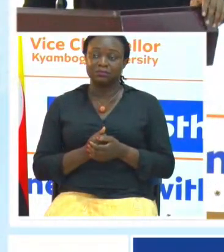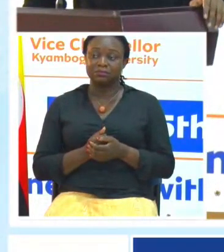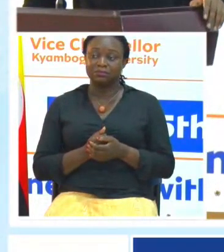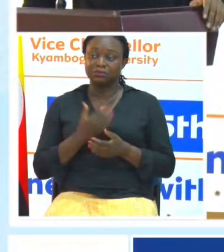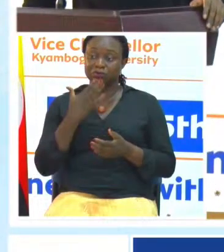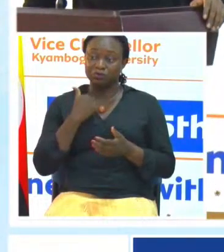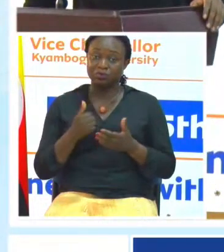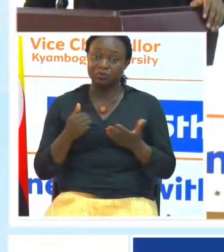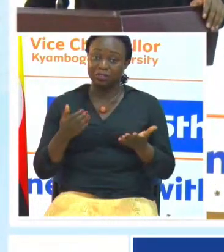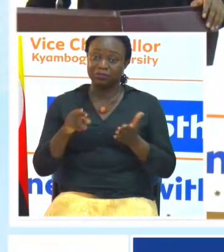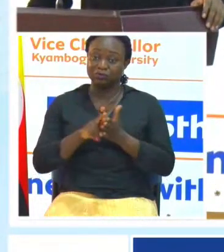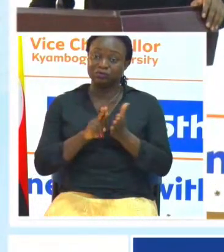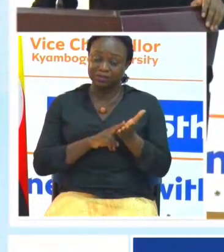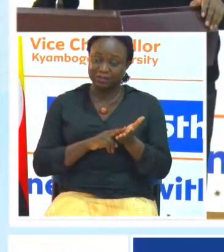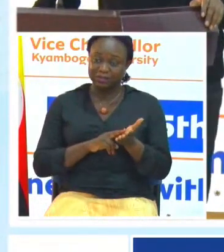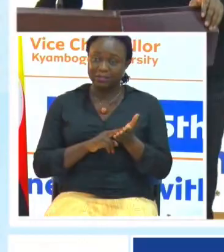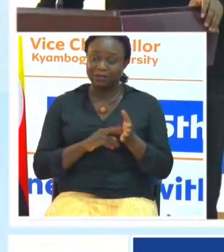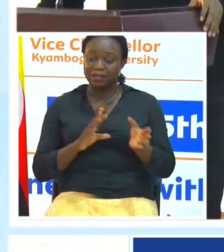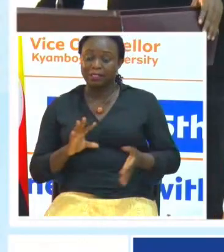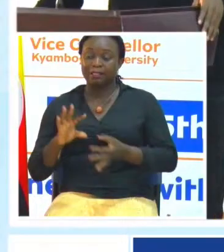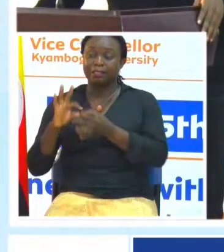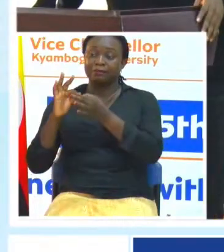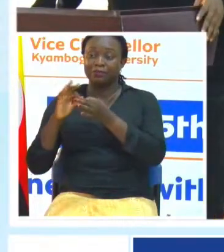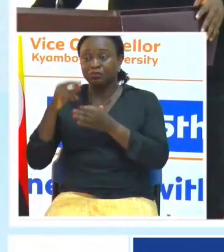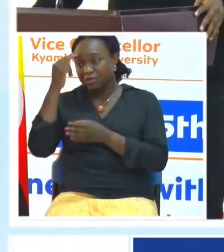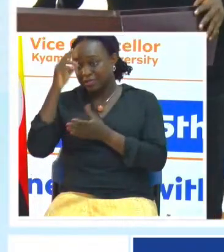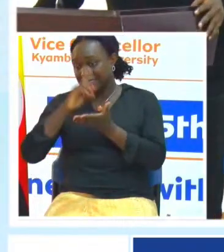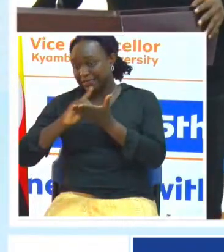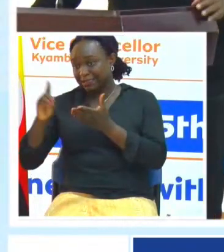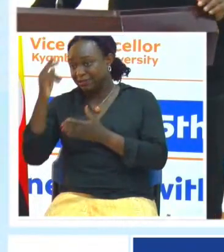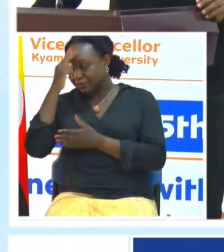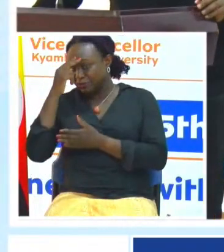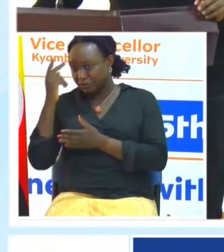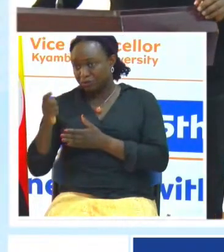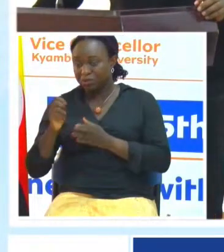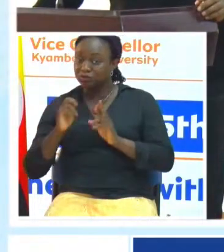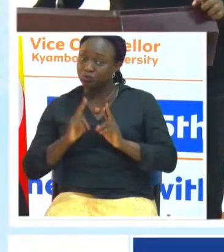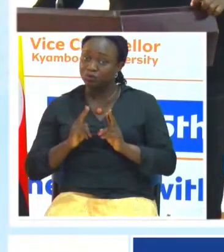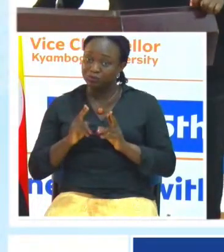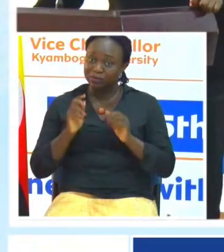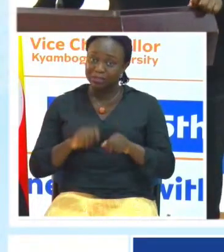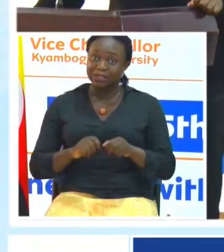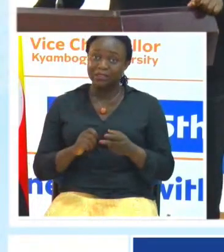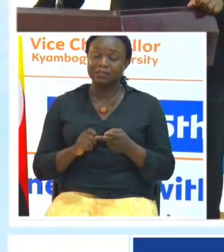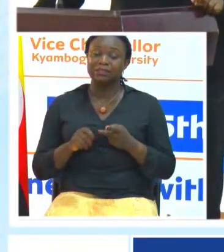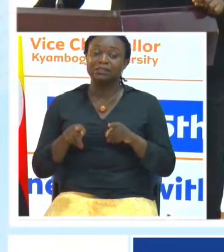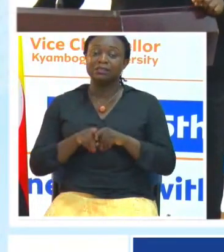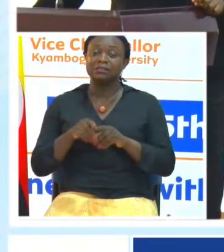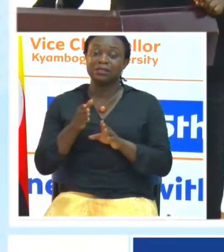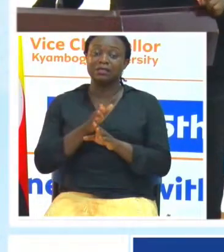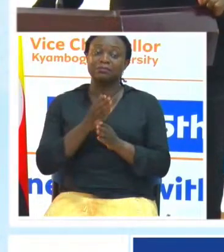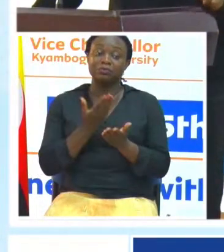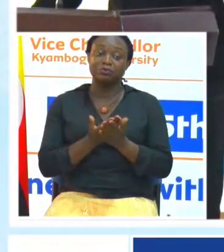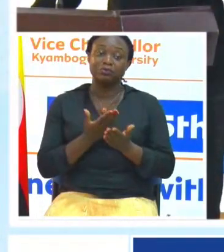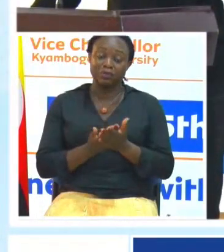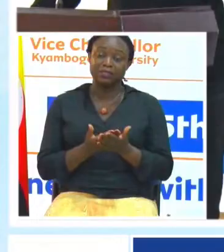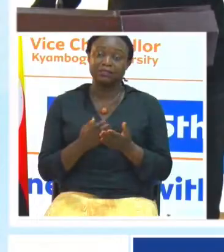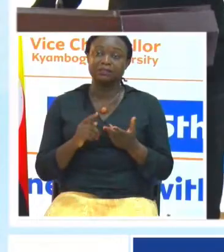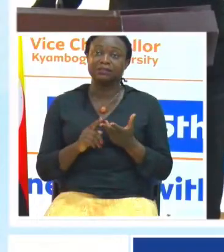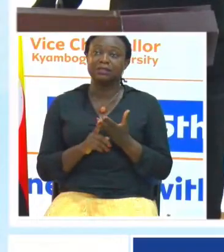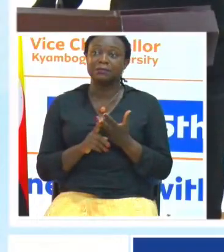in collaboration with the dean of students. I think that one can be done. We also request